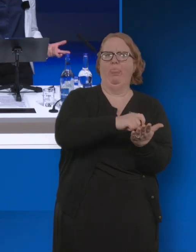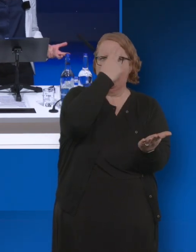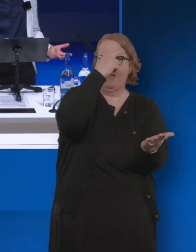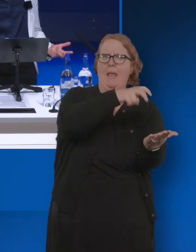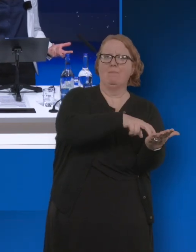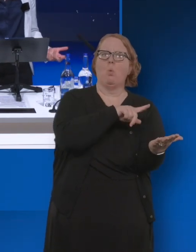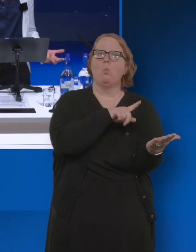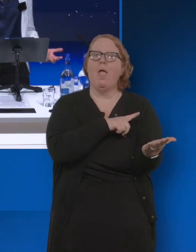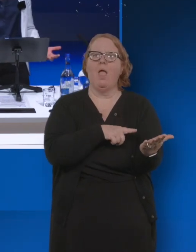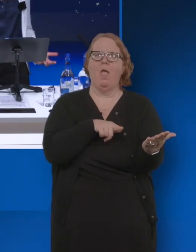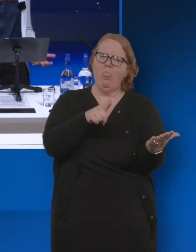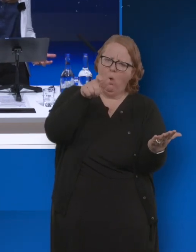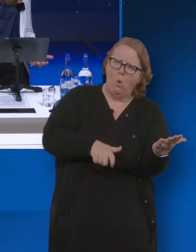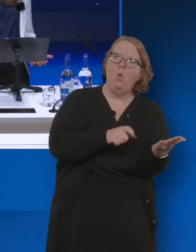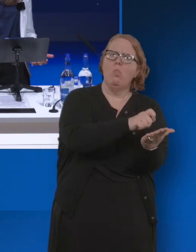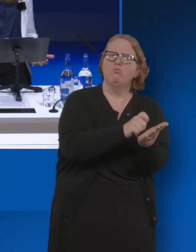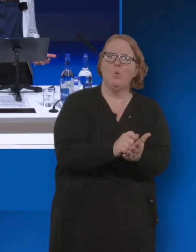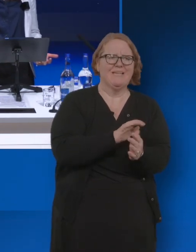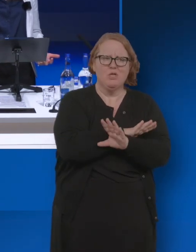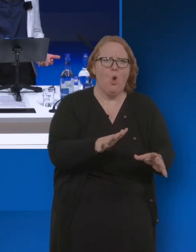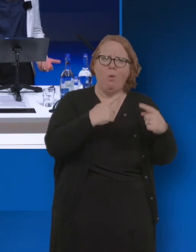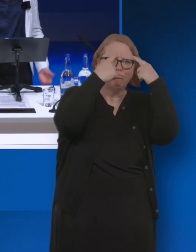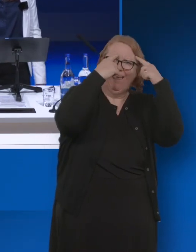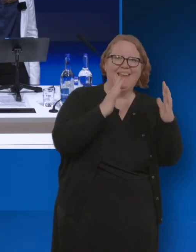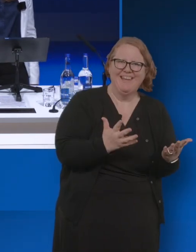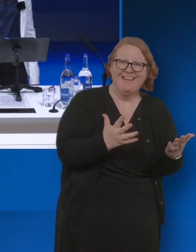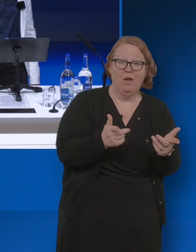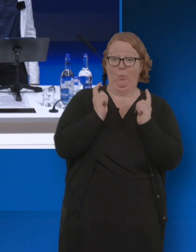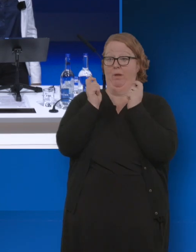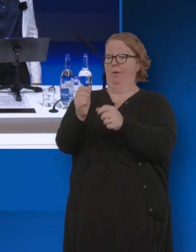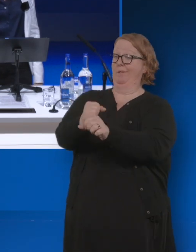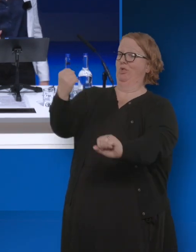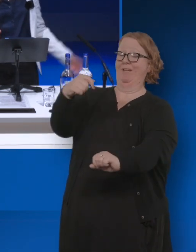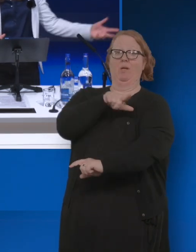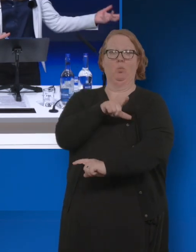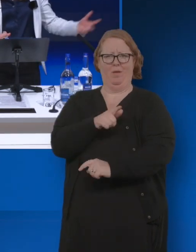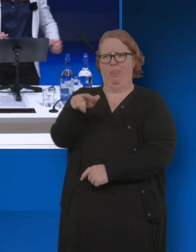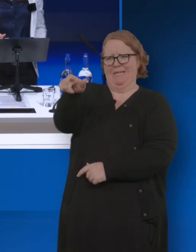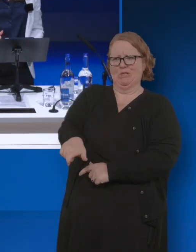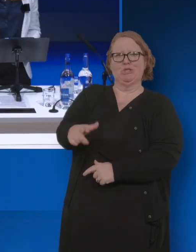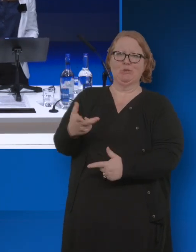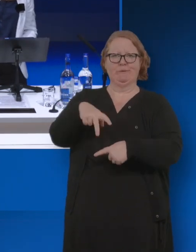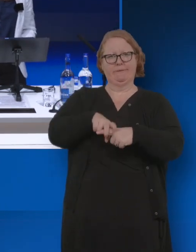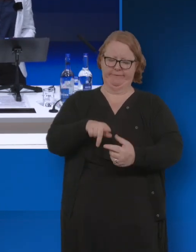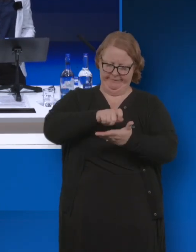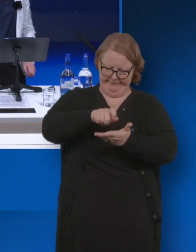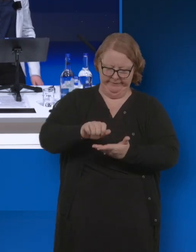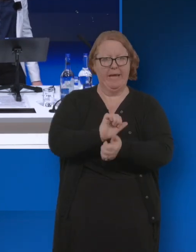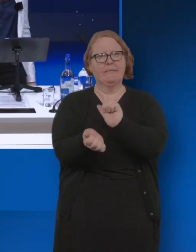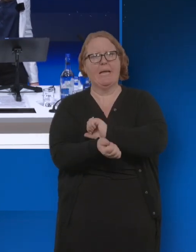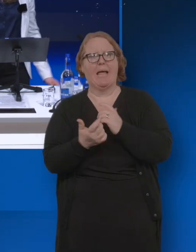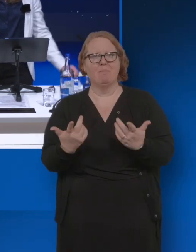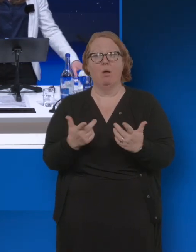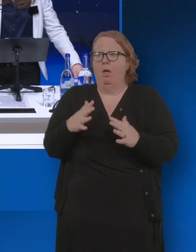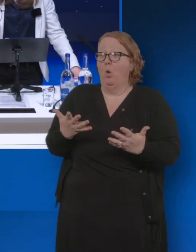wrote the paper, not their brain. We award degrees because students sat the exams, not their brains. And